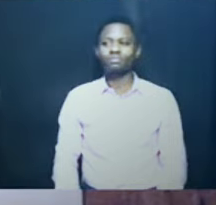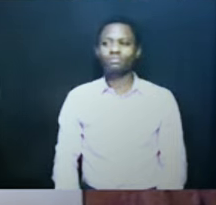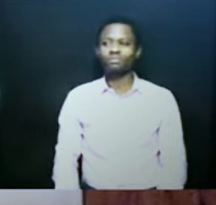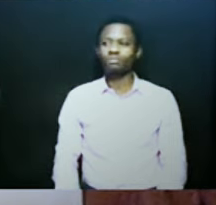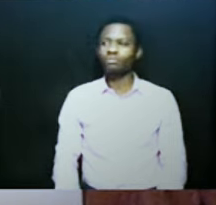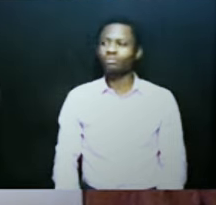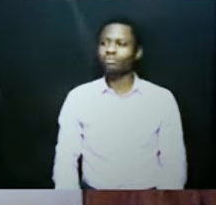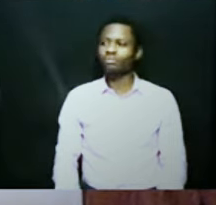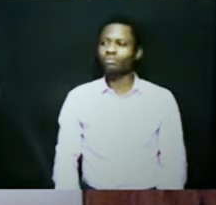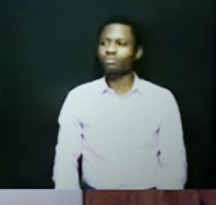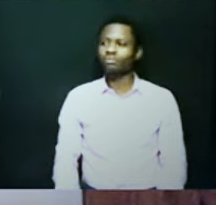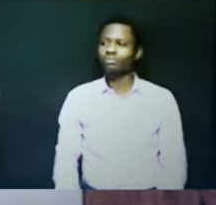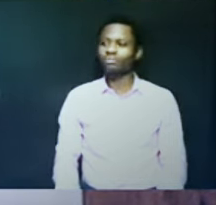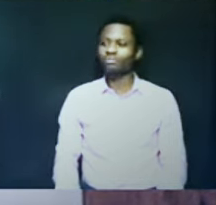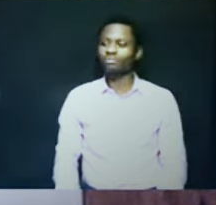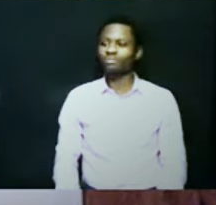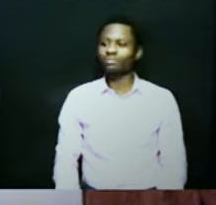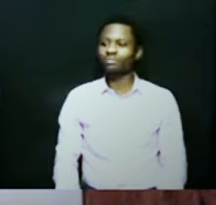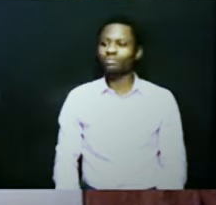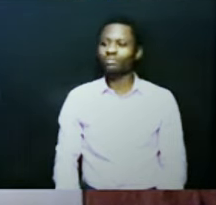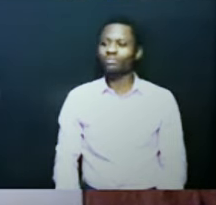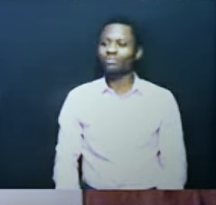O Lord,